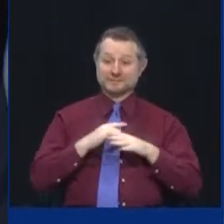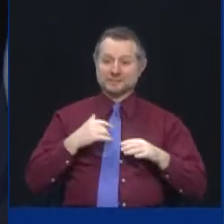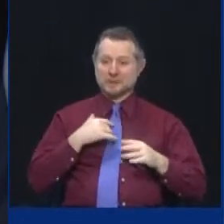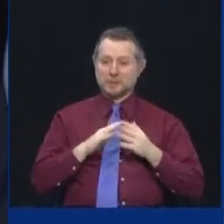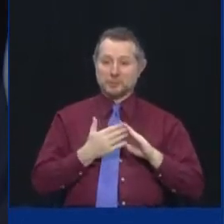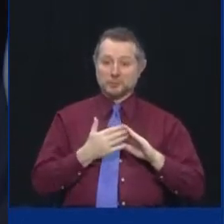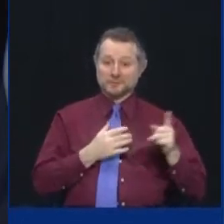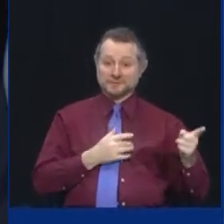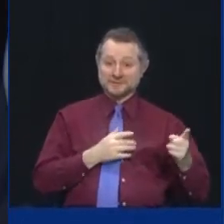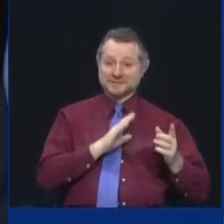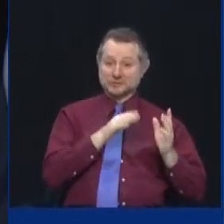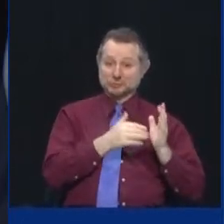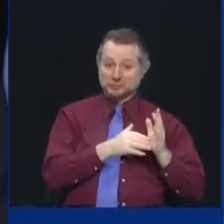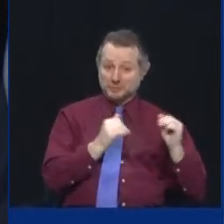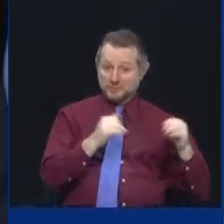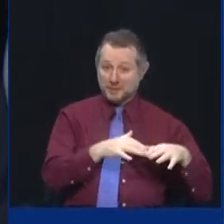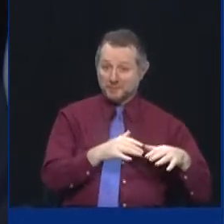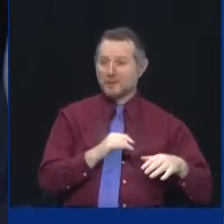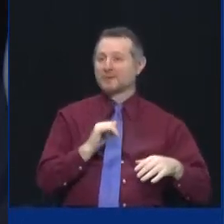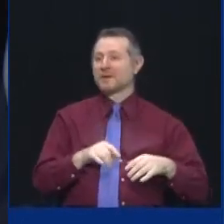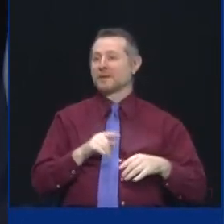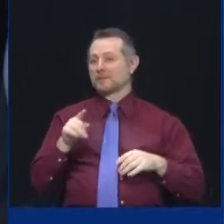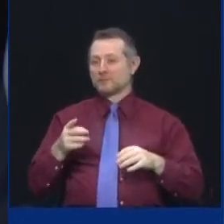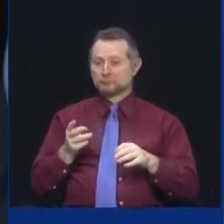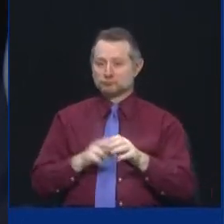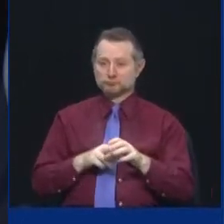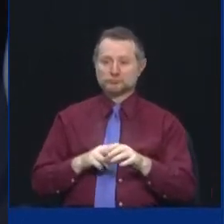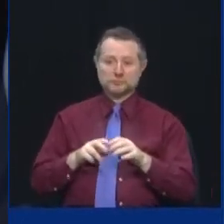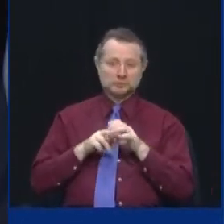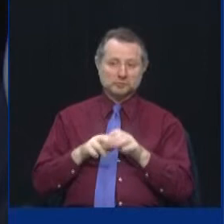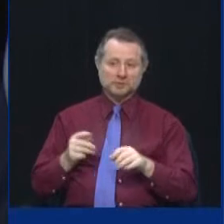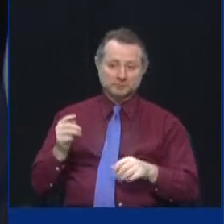the commute, get you when you go to a ball game.